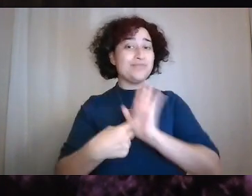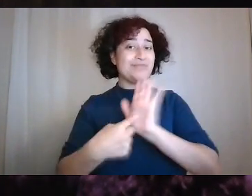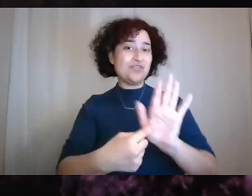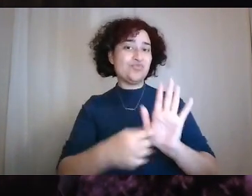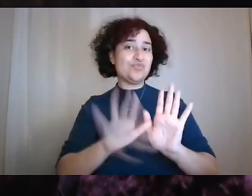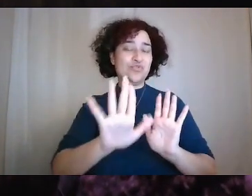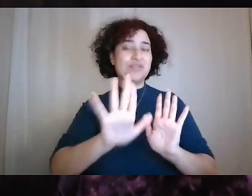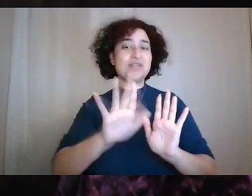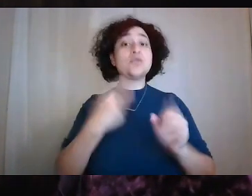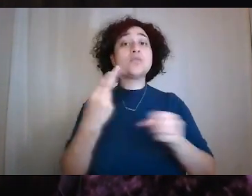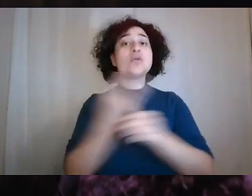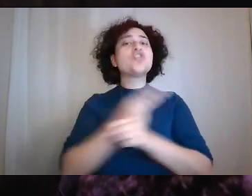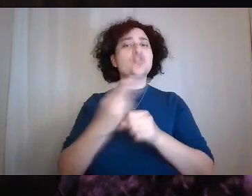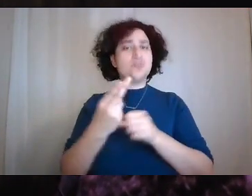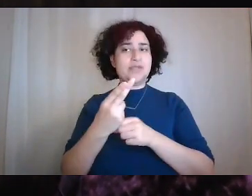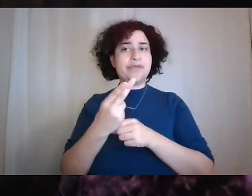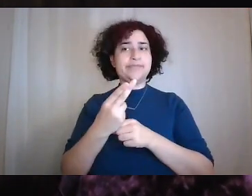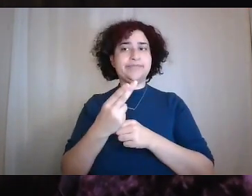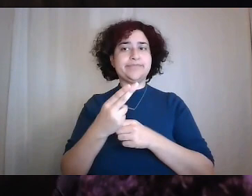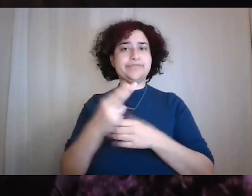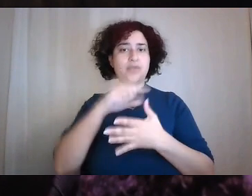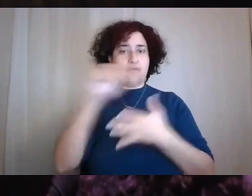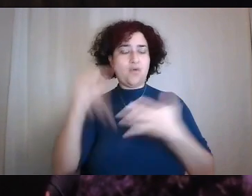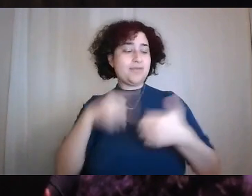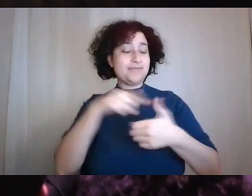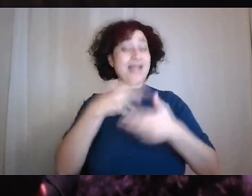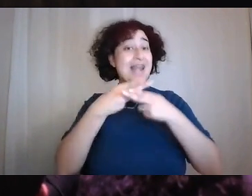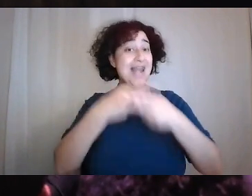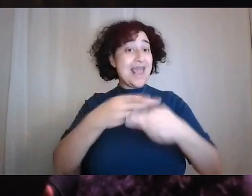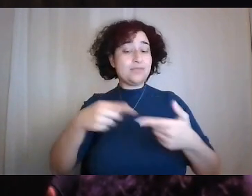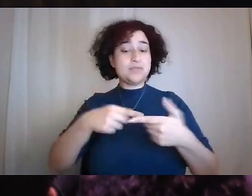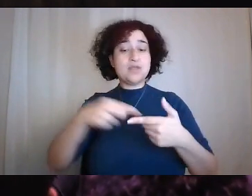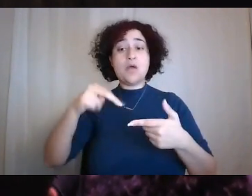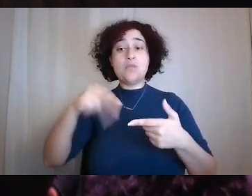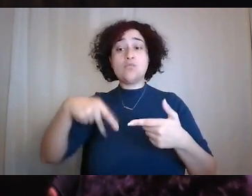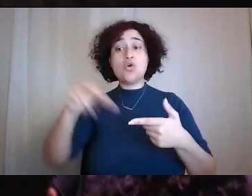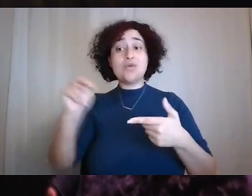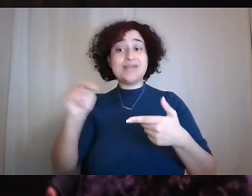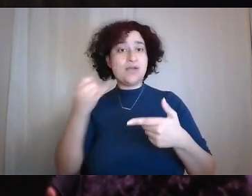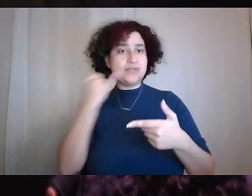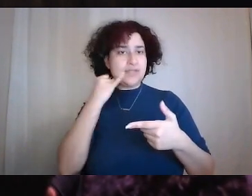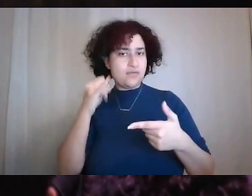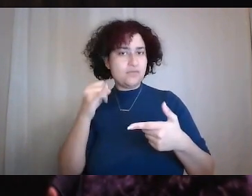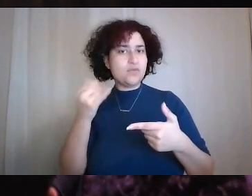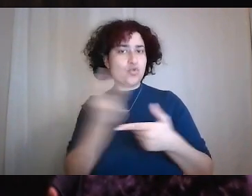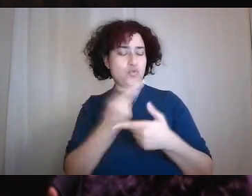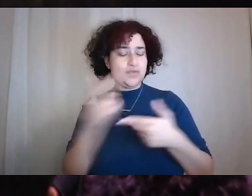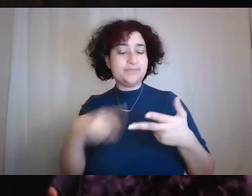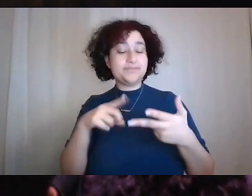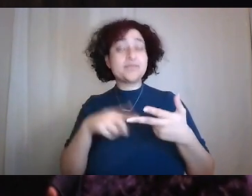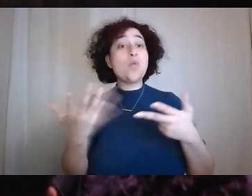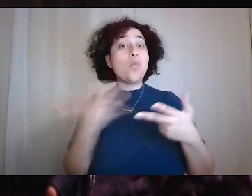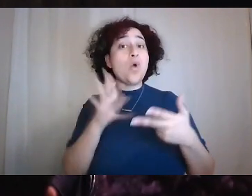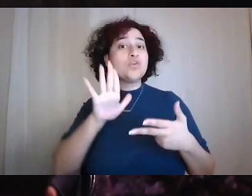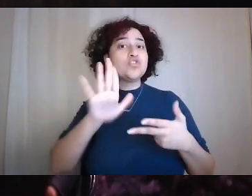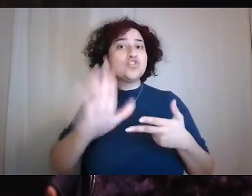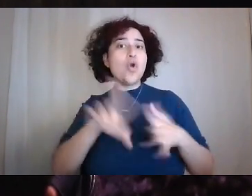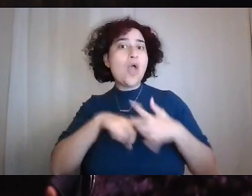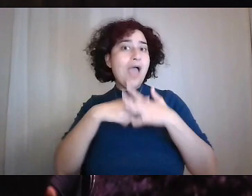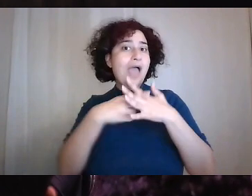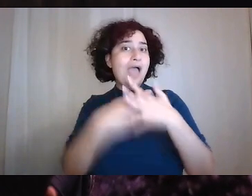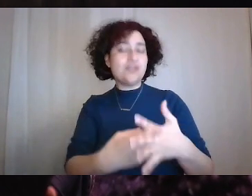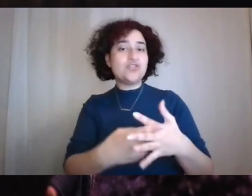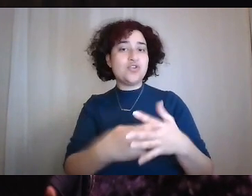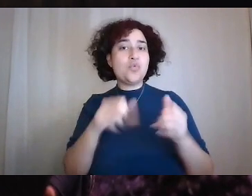format: names, pronouns, if you choose to use them, and then what was your entry point to the LTC? This can